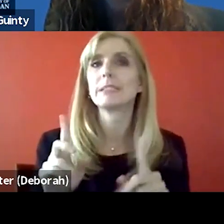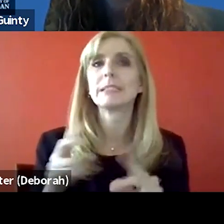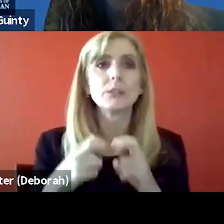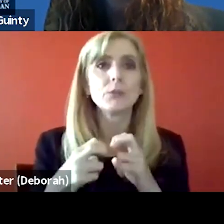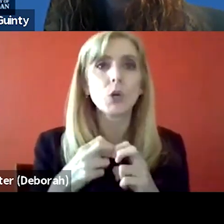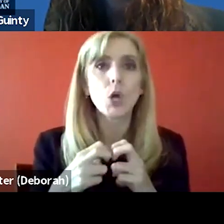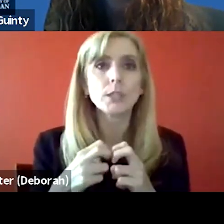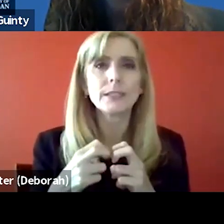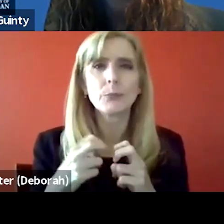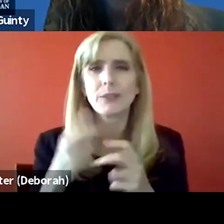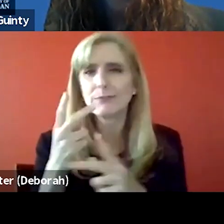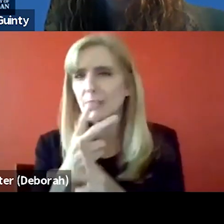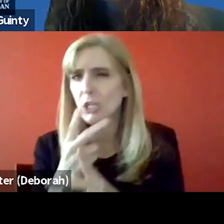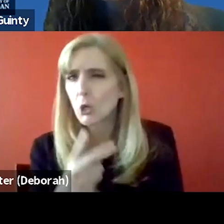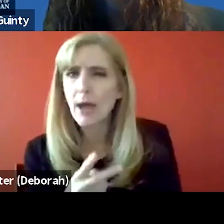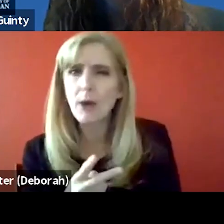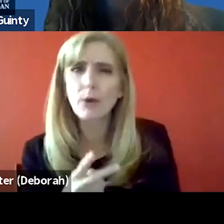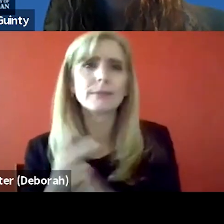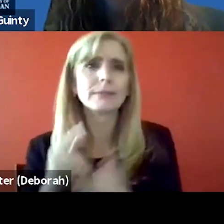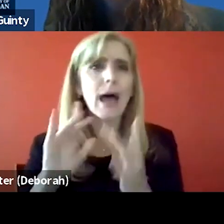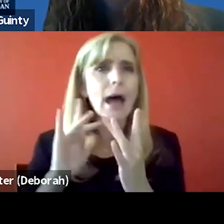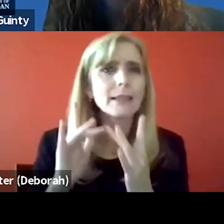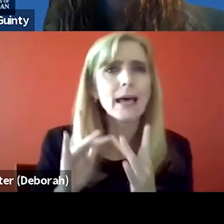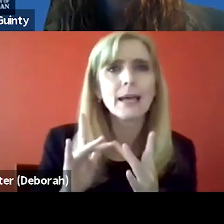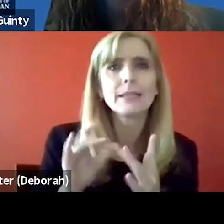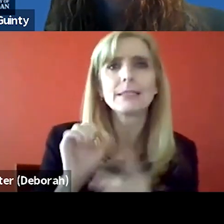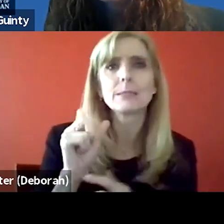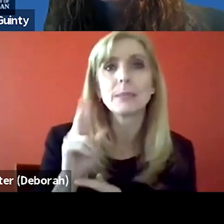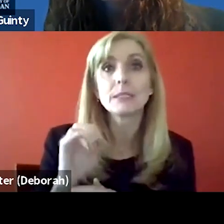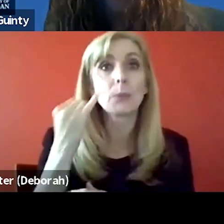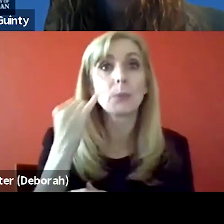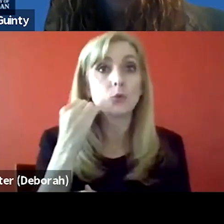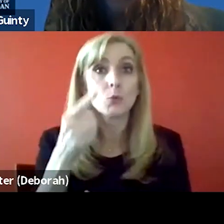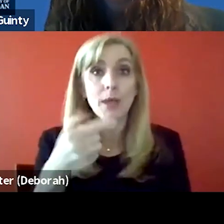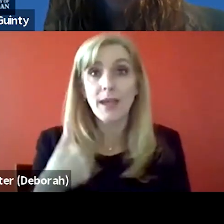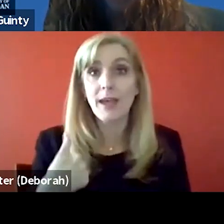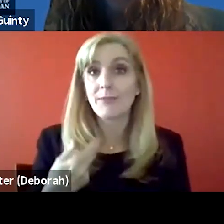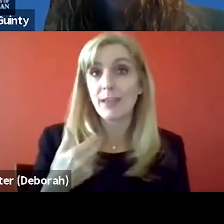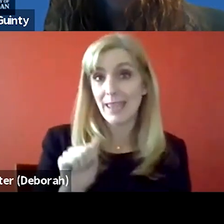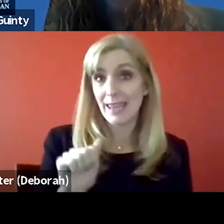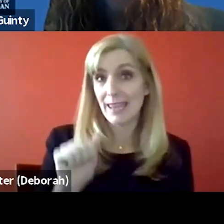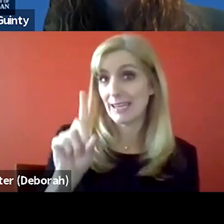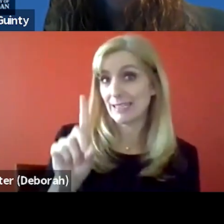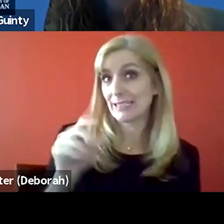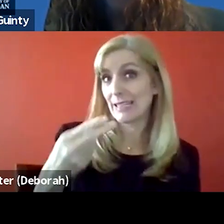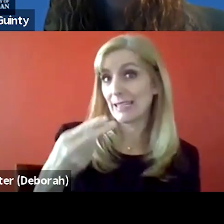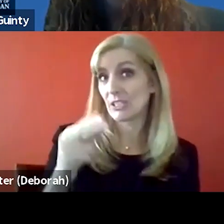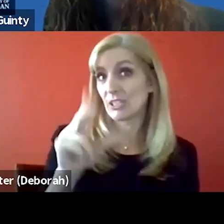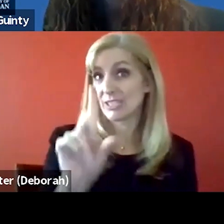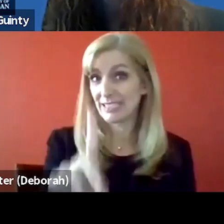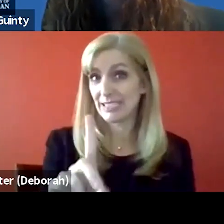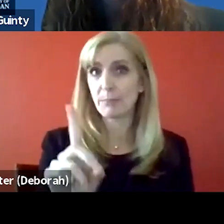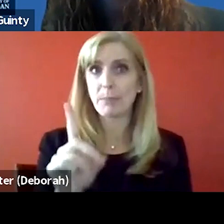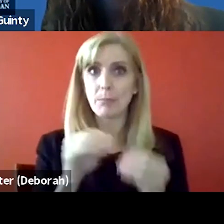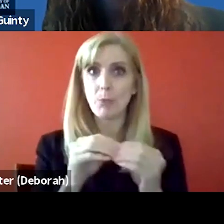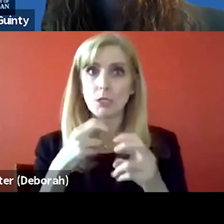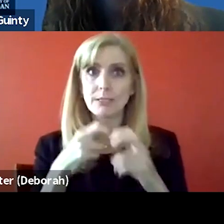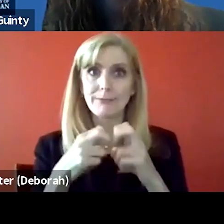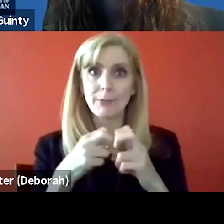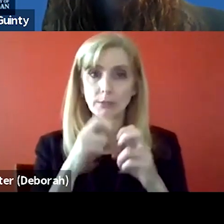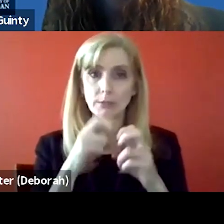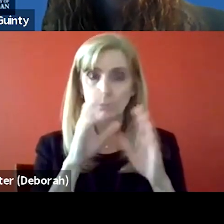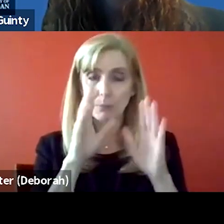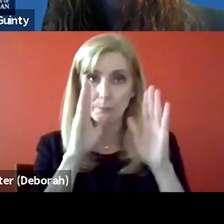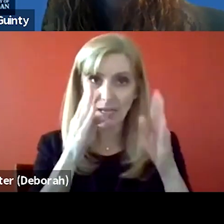difficulty with navigating the online space. Like if you have ADHD, it might be even harder for you to pay attention on a Zoom